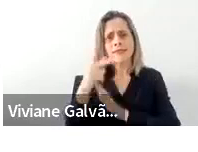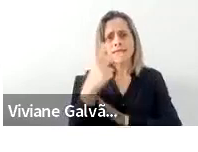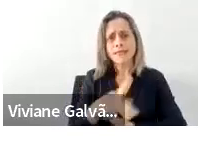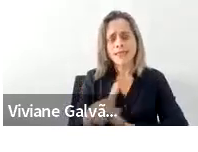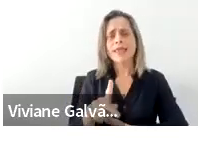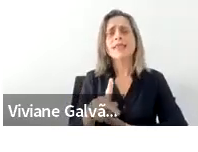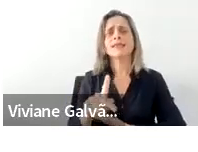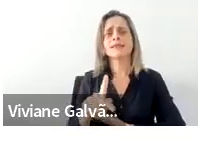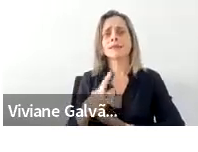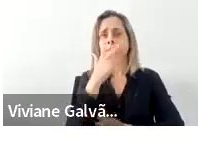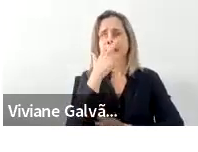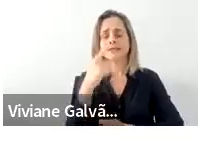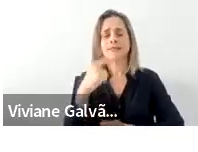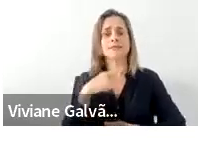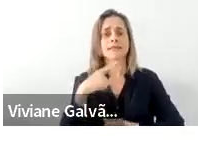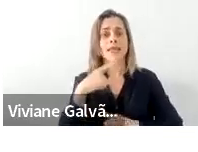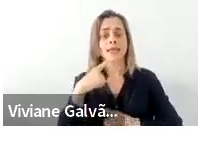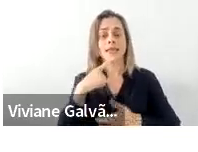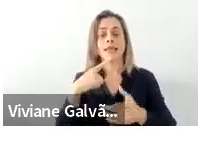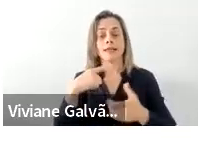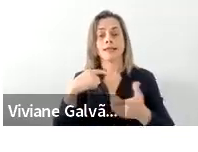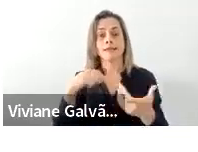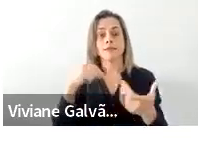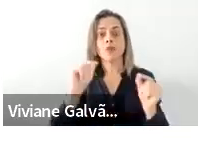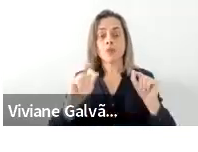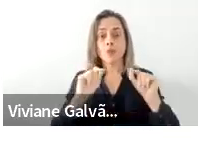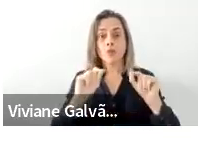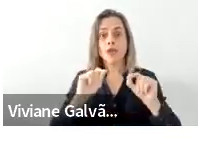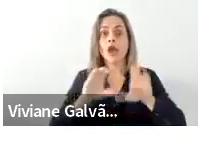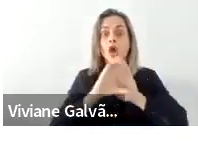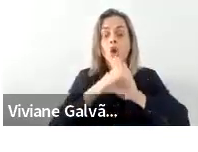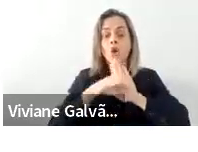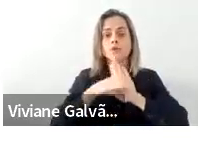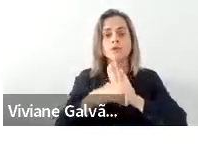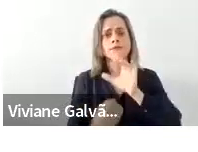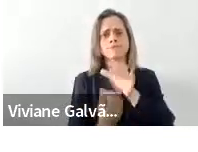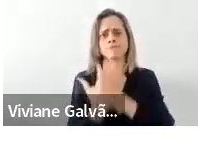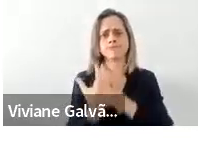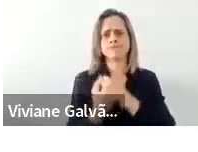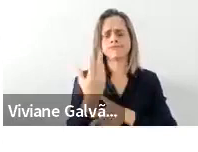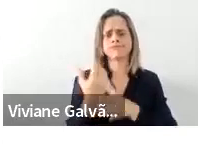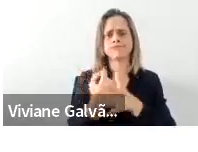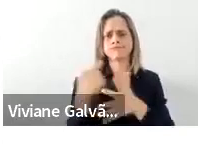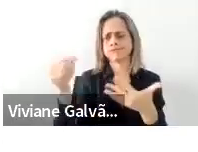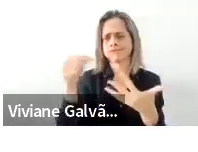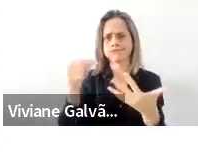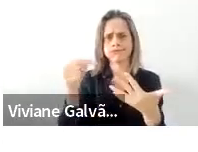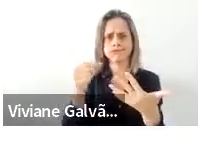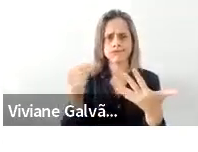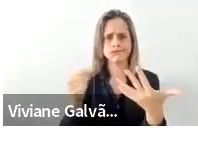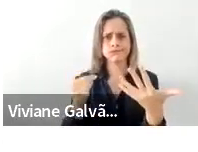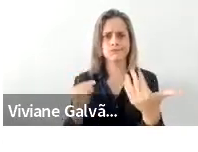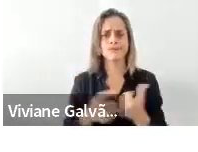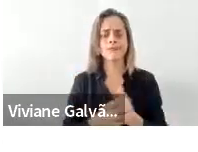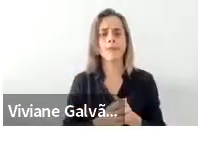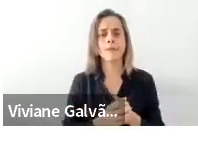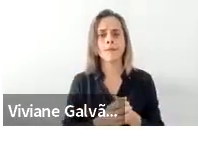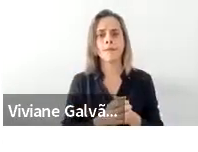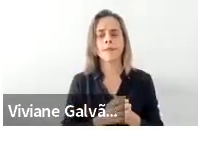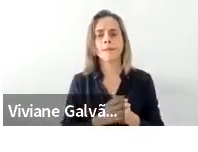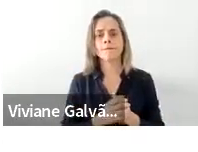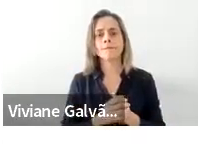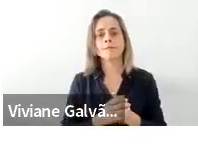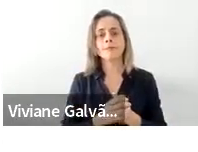Engels. And it is in this creative legacy that the formidable challenge of